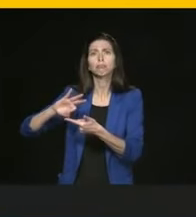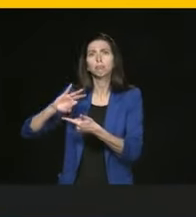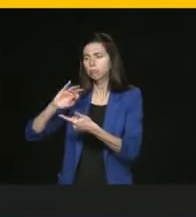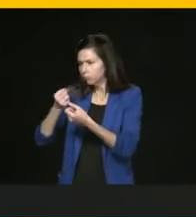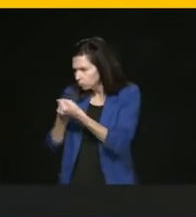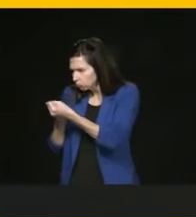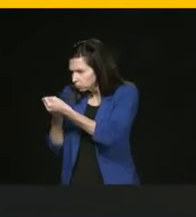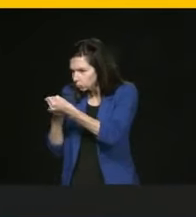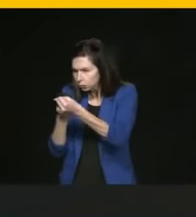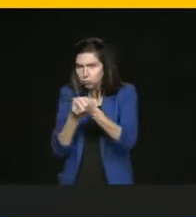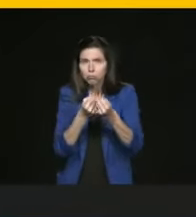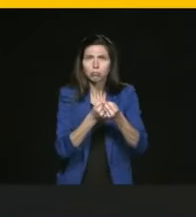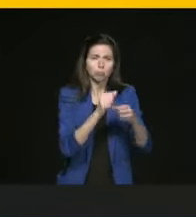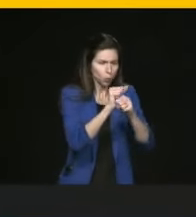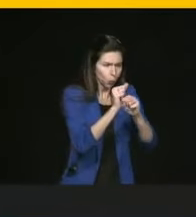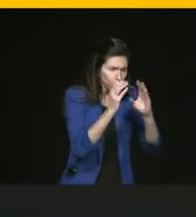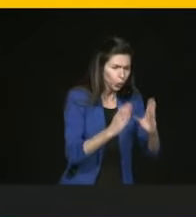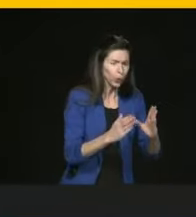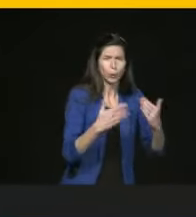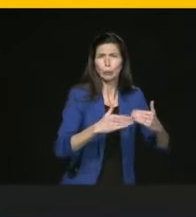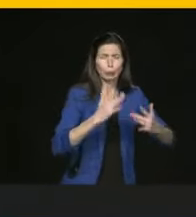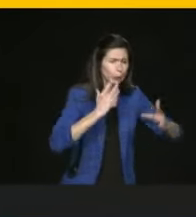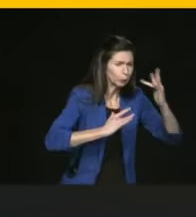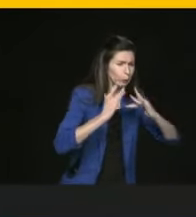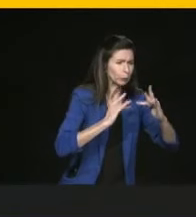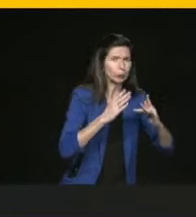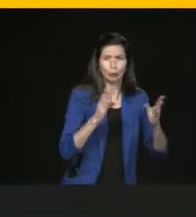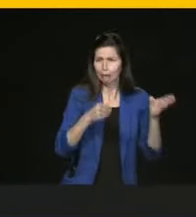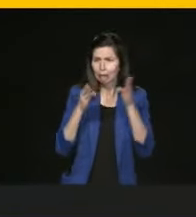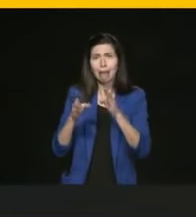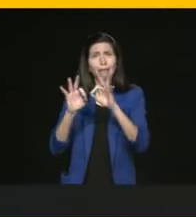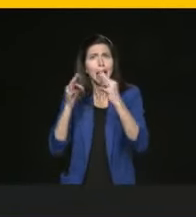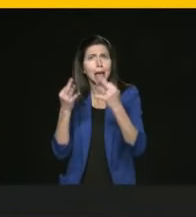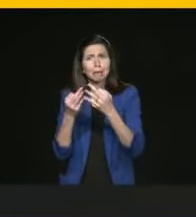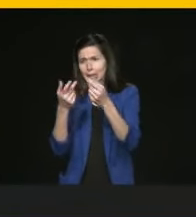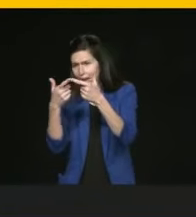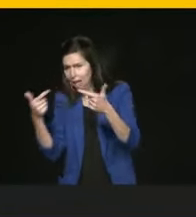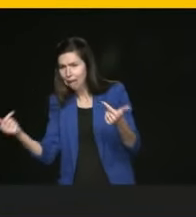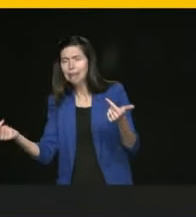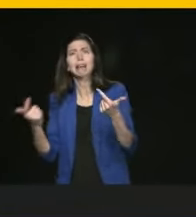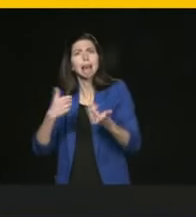economic times of the crisis. We,